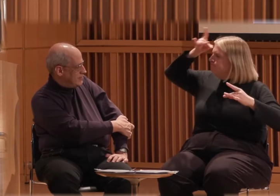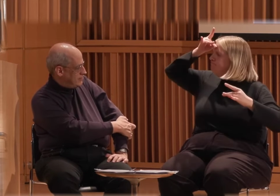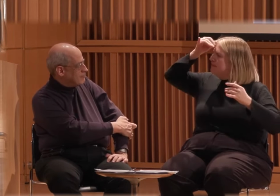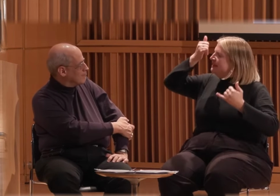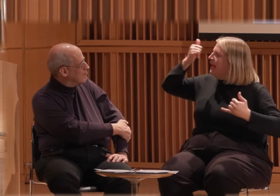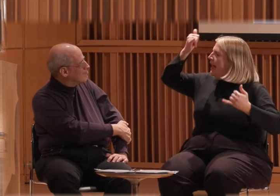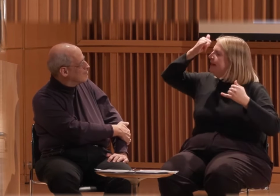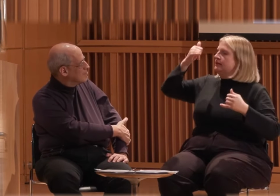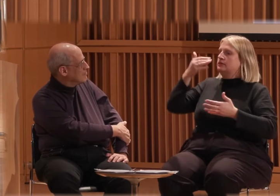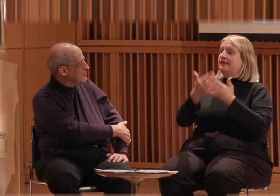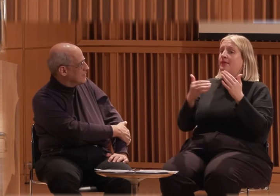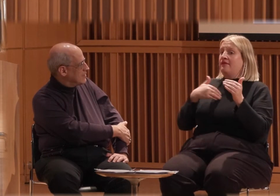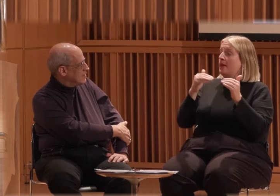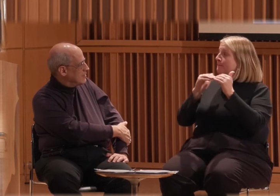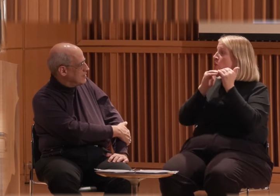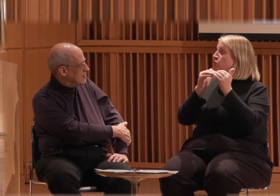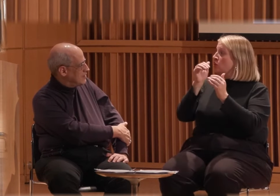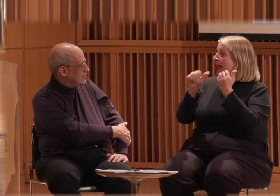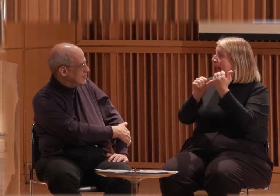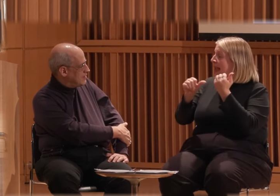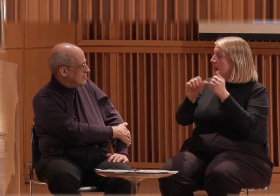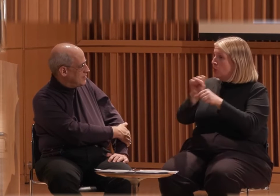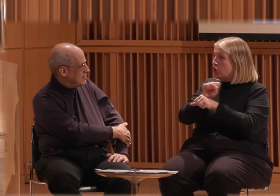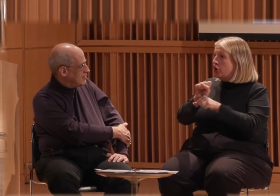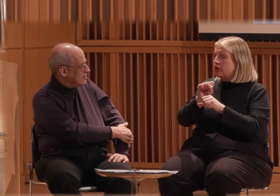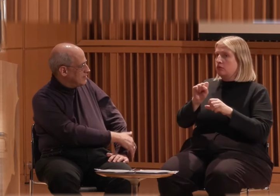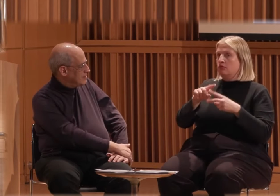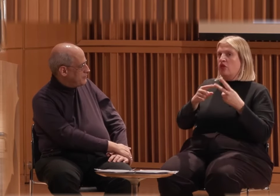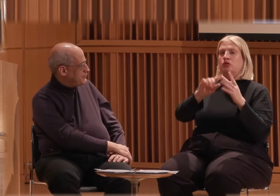of the mutual aid work that I saw, the networks,